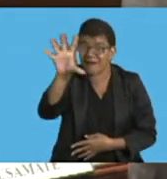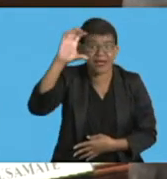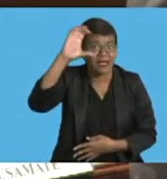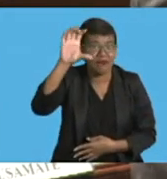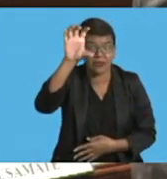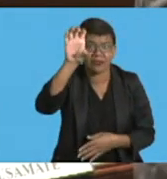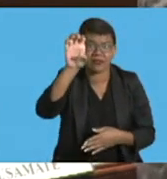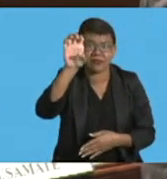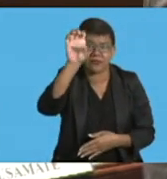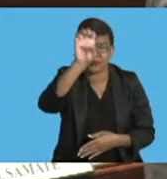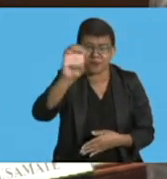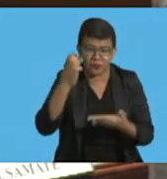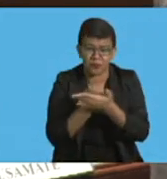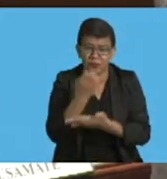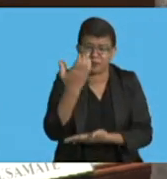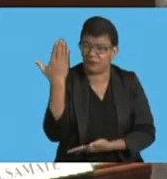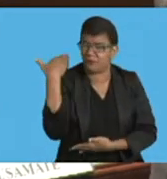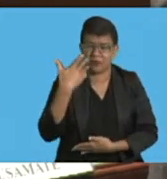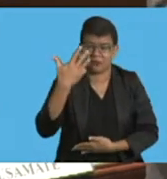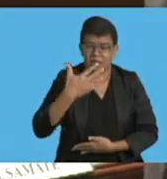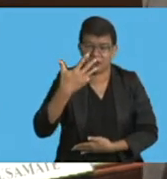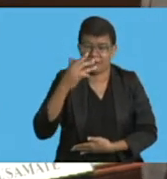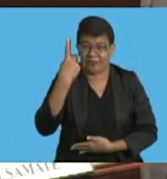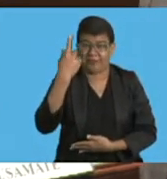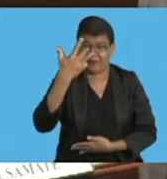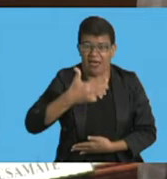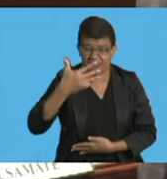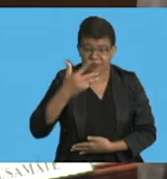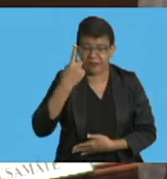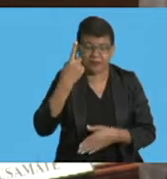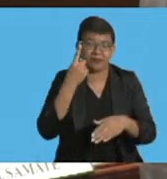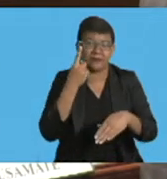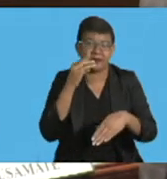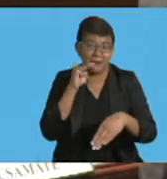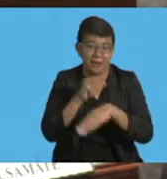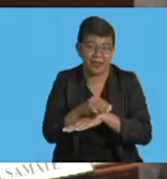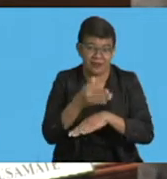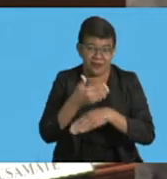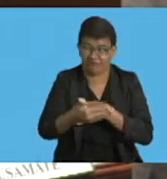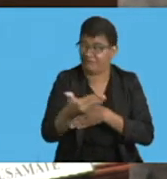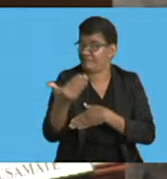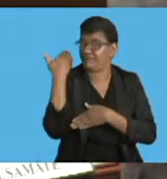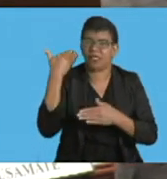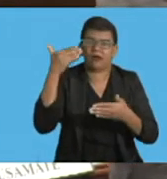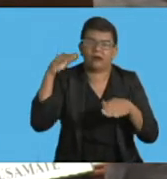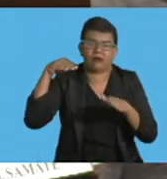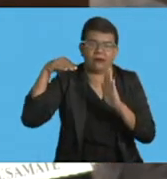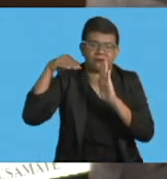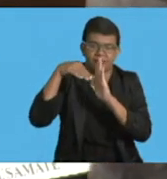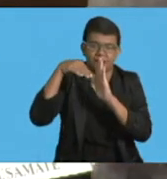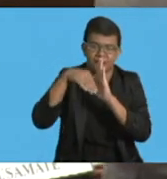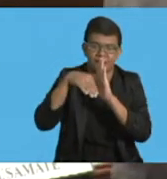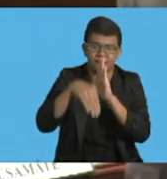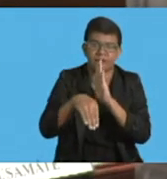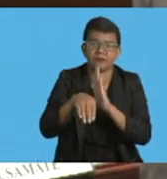2019, and the central bank now predicts a further decline in the third quarter. UK, of course, Mr. Speaker, sir, very quickly, we know